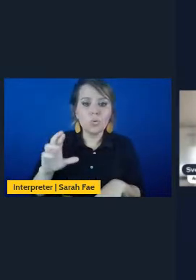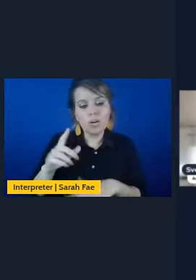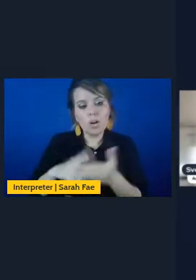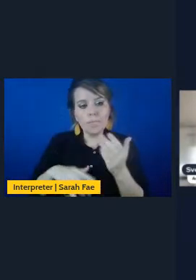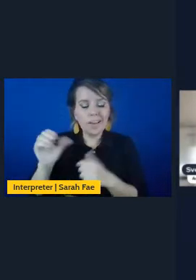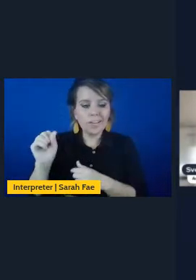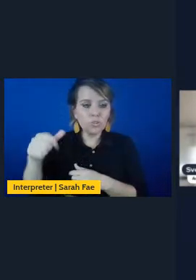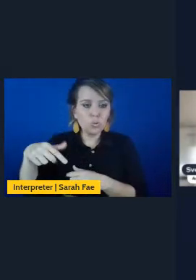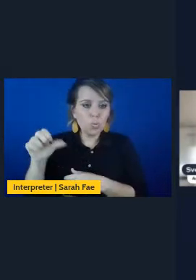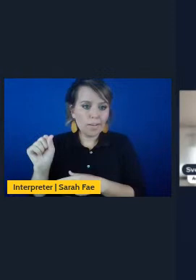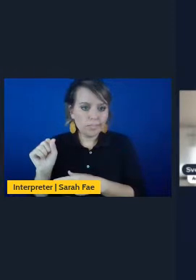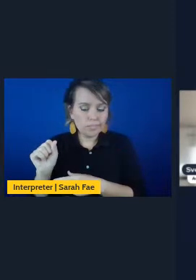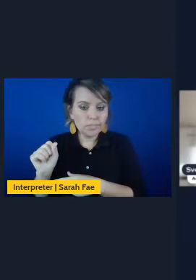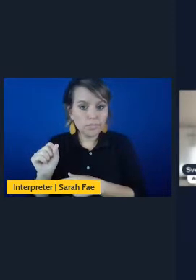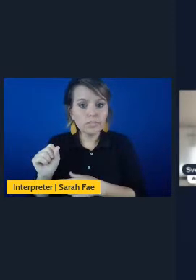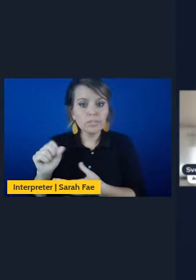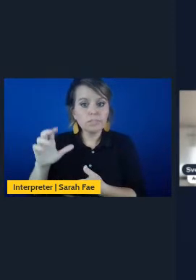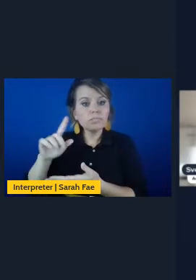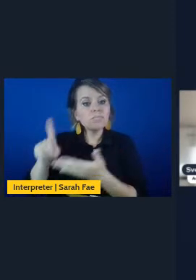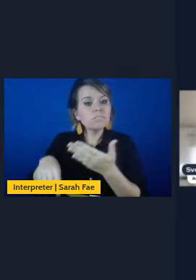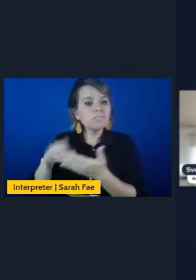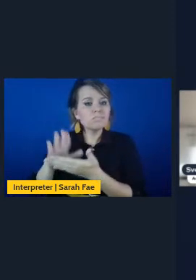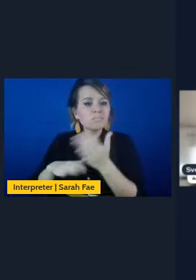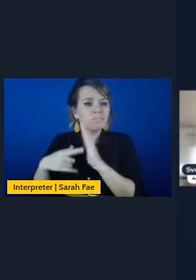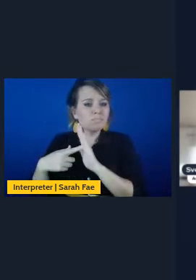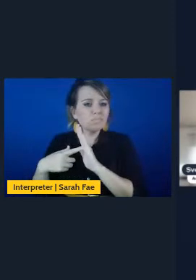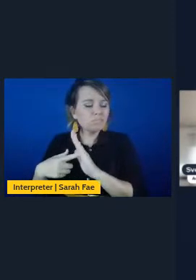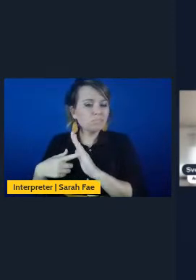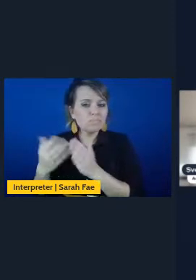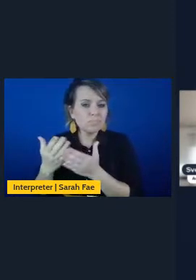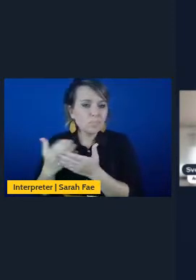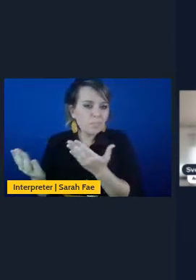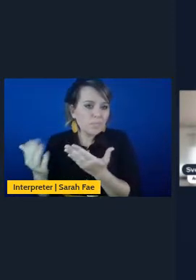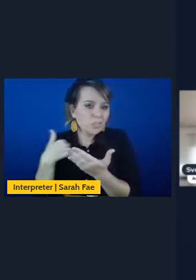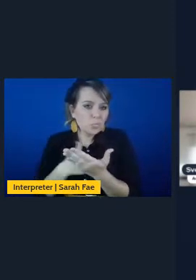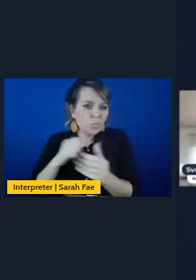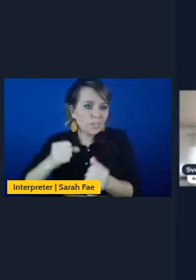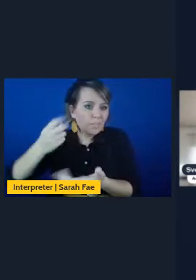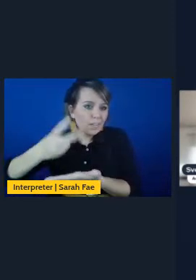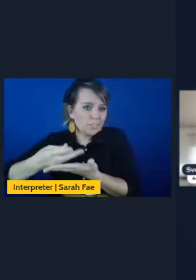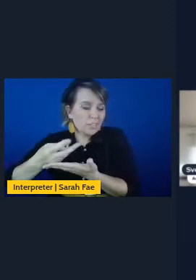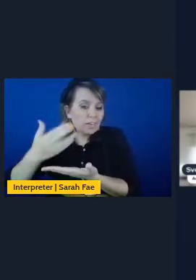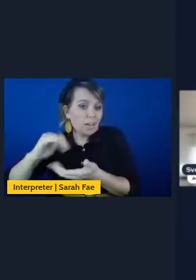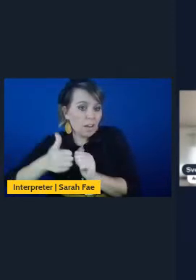just two examples of things that can be validated by using integration tests.